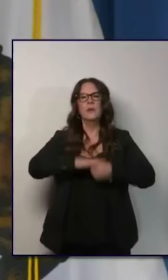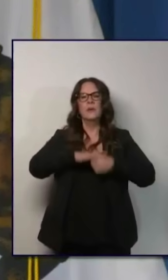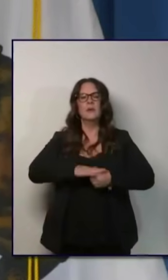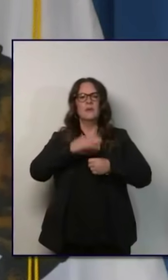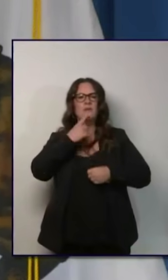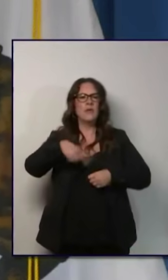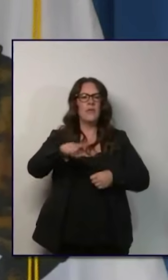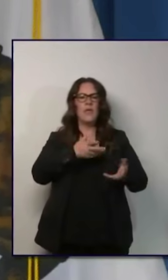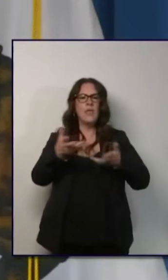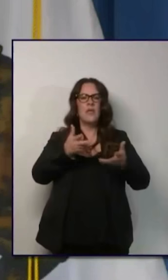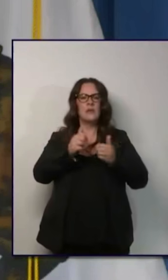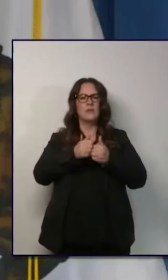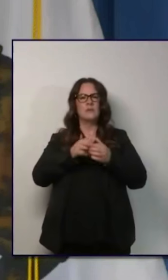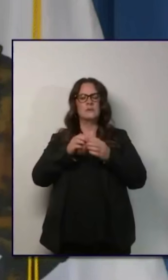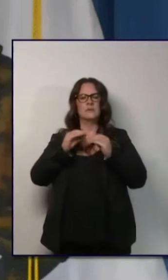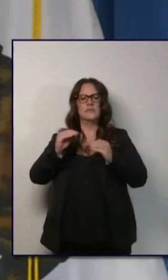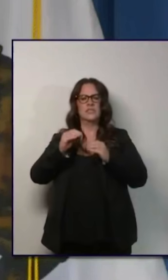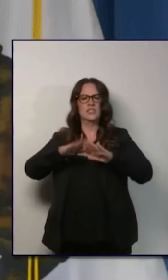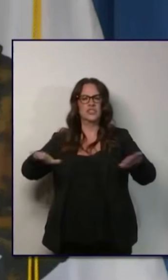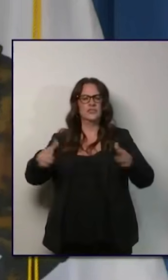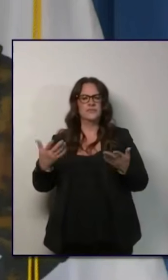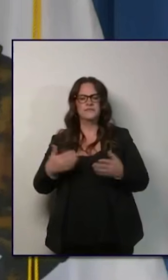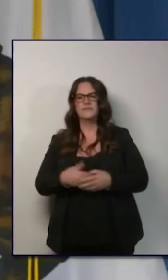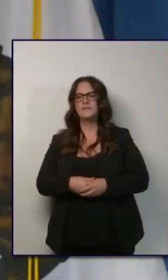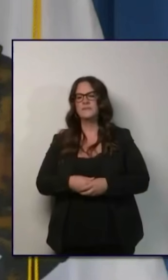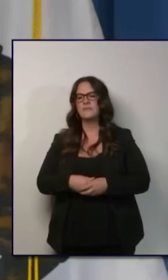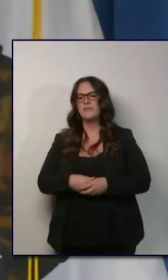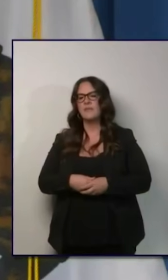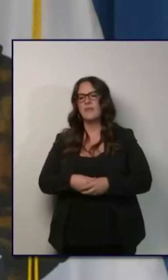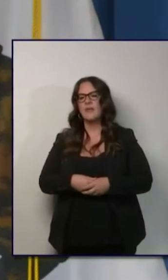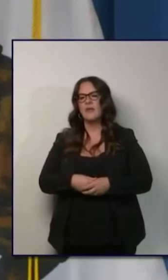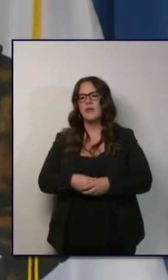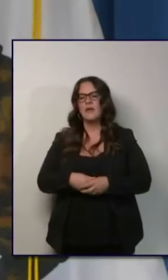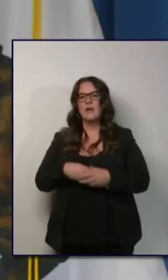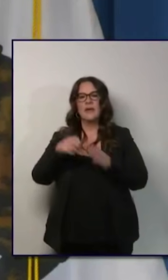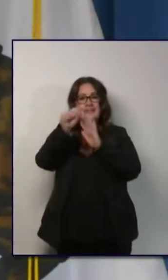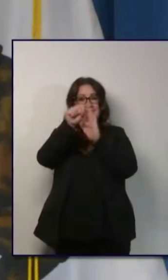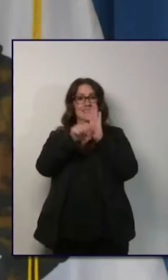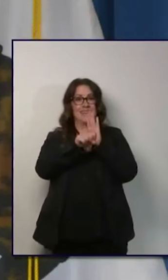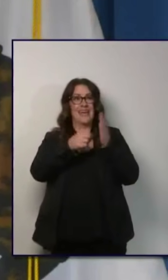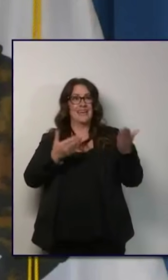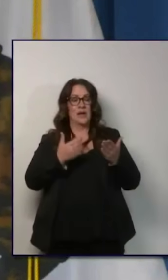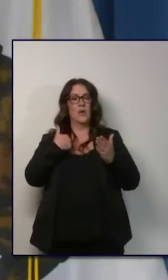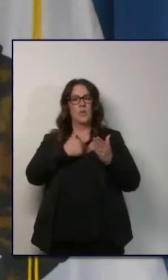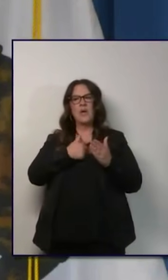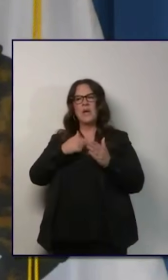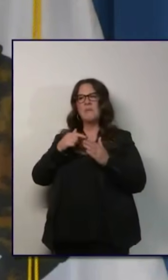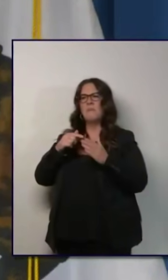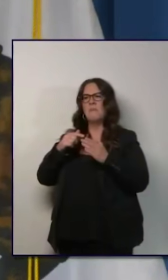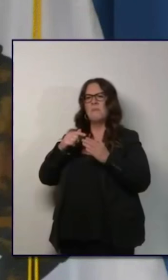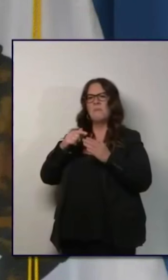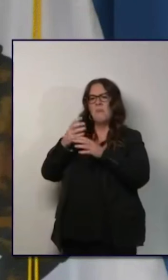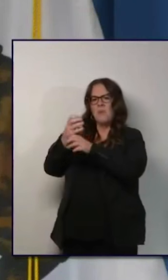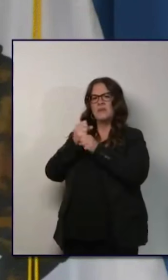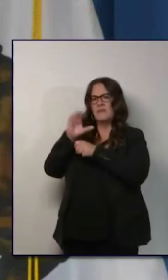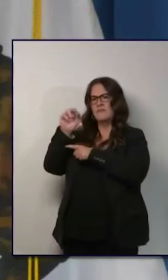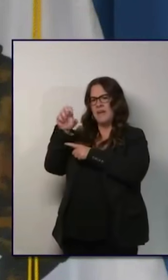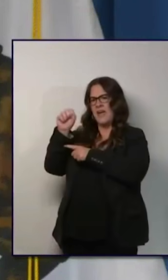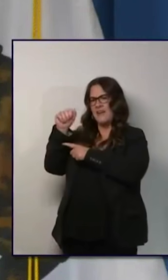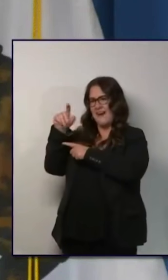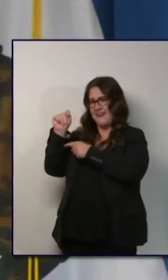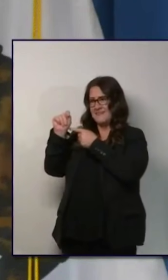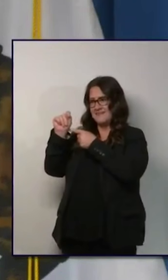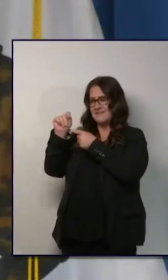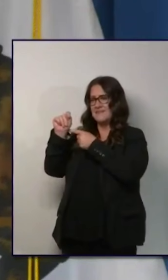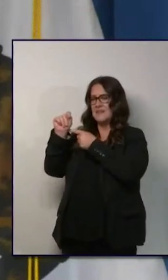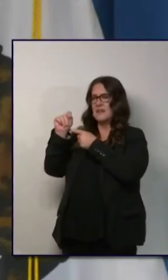$1.6 billion that comes independent of the state contribution in terms of the CARES Act that goes directly to K